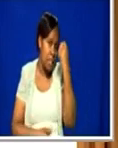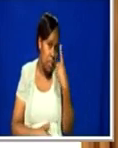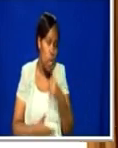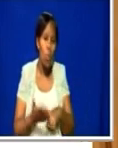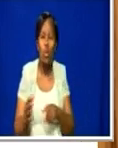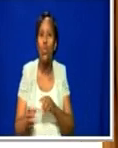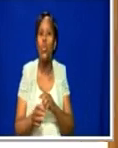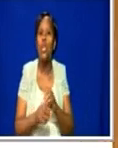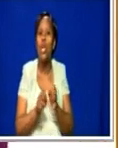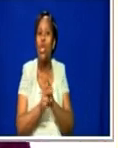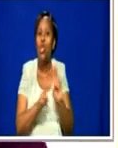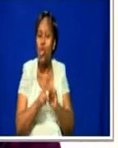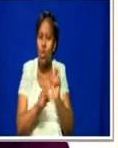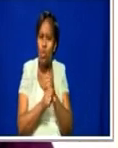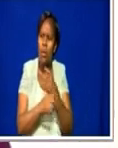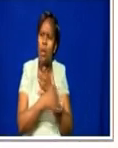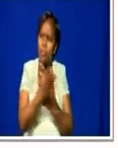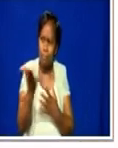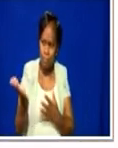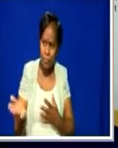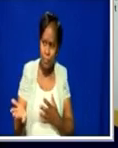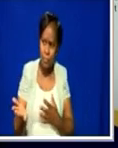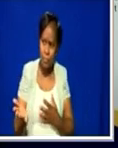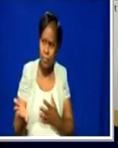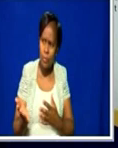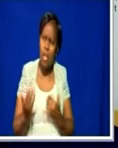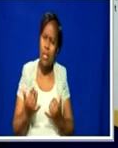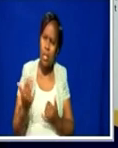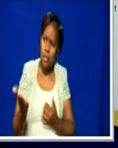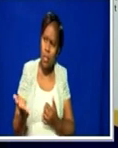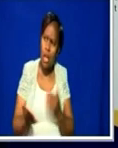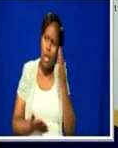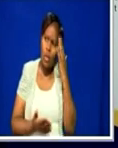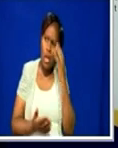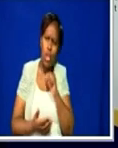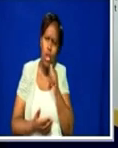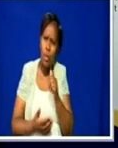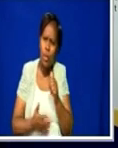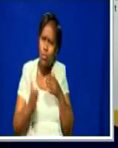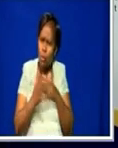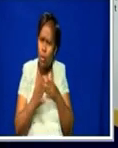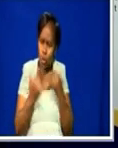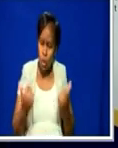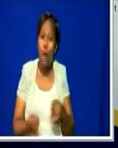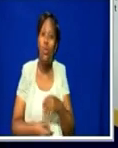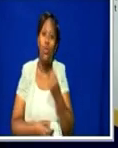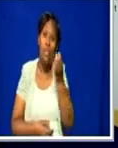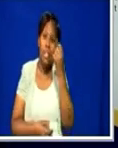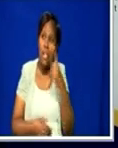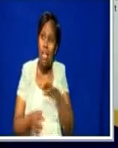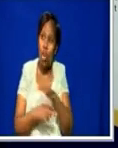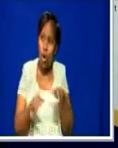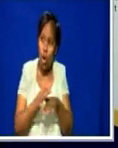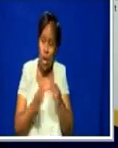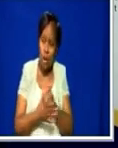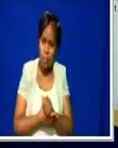up with all this here. Mwalimu, now leave this one here. Yes. Because I don't want to be distracted today. I want us to